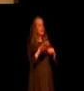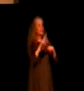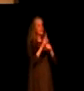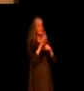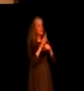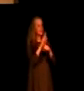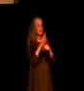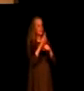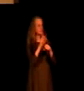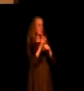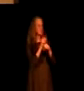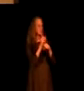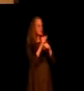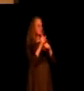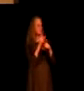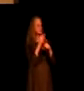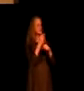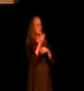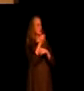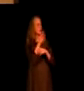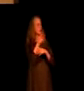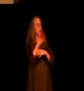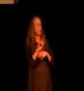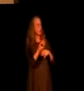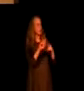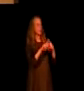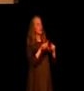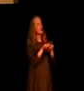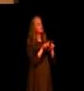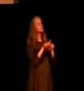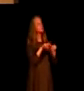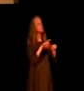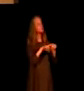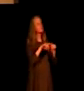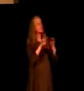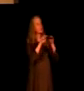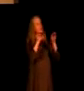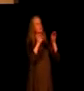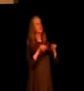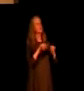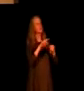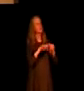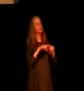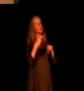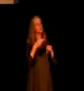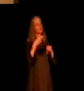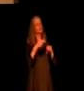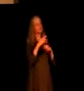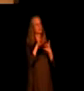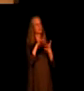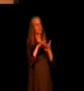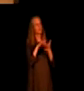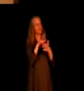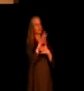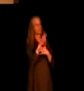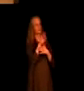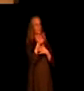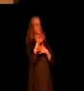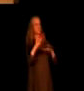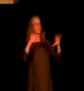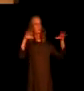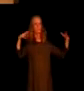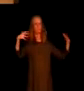other data sets. The Montana Natural History Center has a digital globe also, about a 2-footer. And